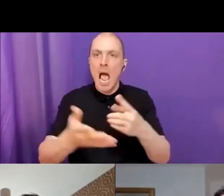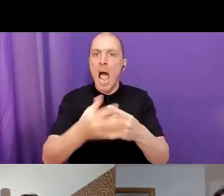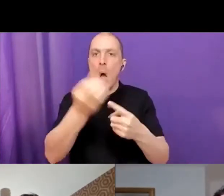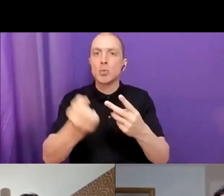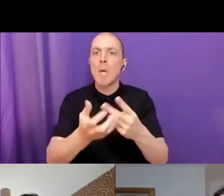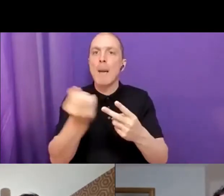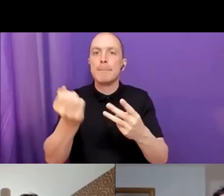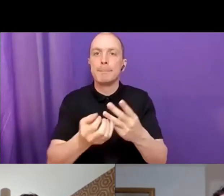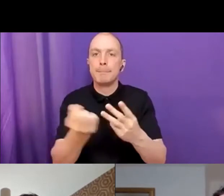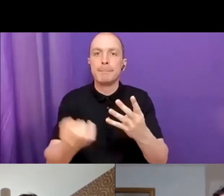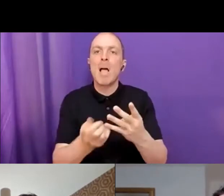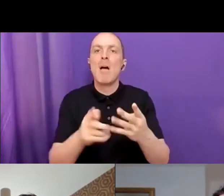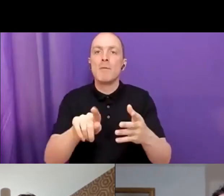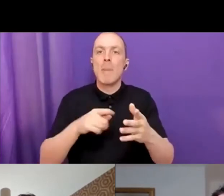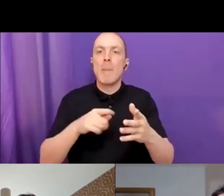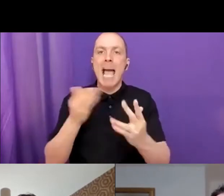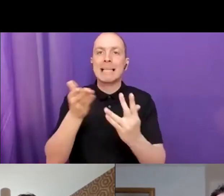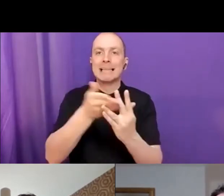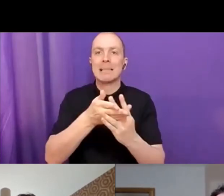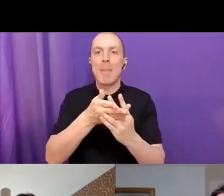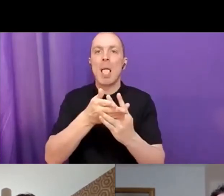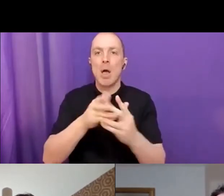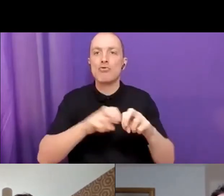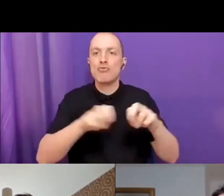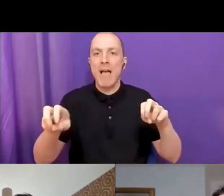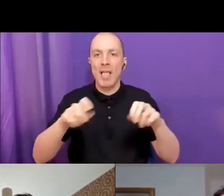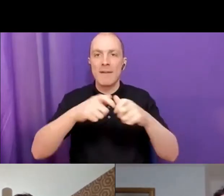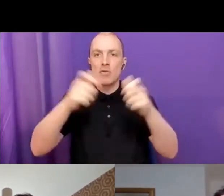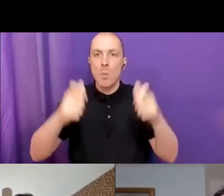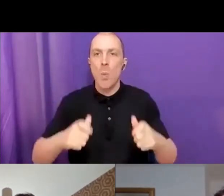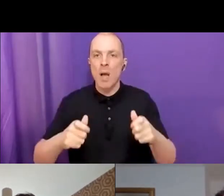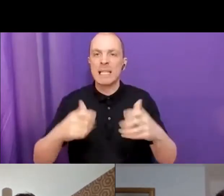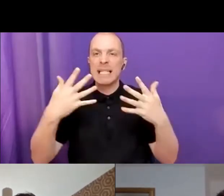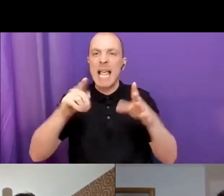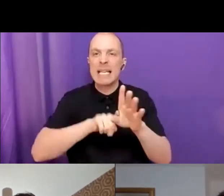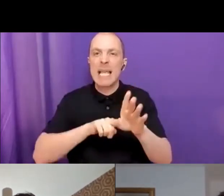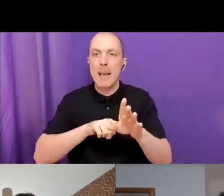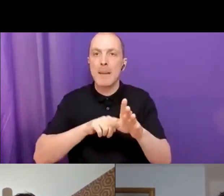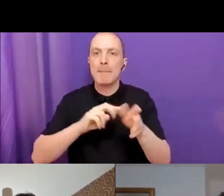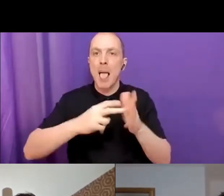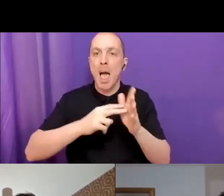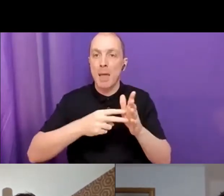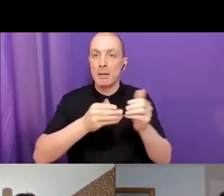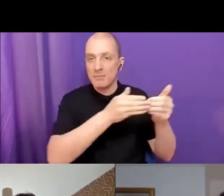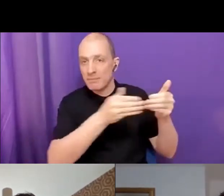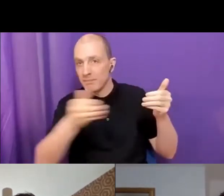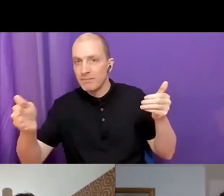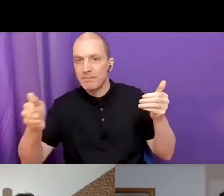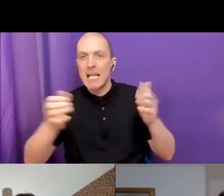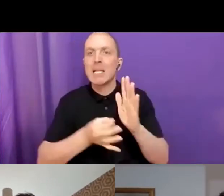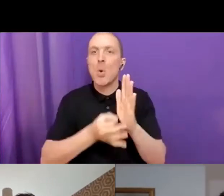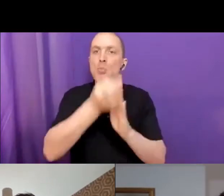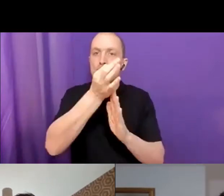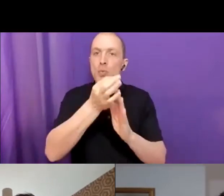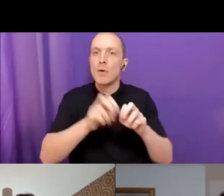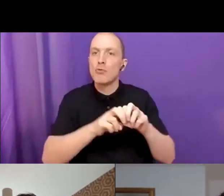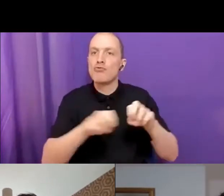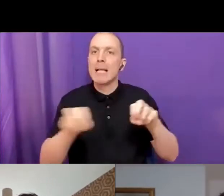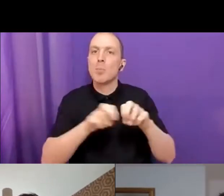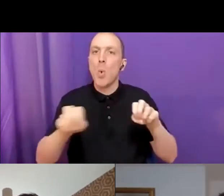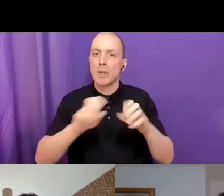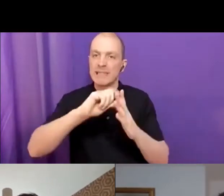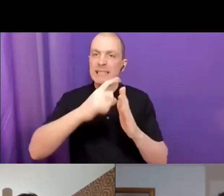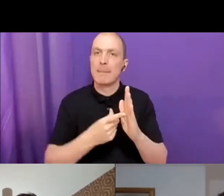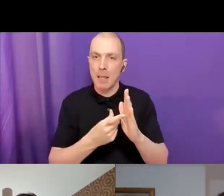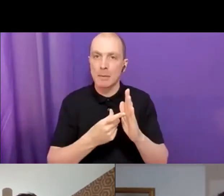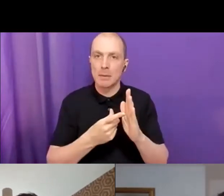Framework, which is the government's 10-year plan to improve public transport for disabled people. Now, journey planning